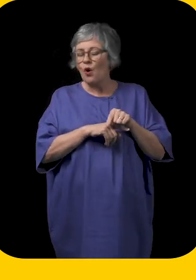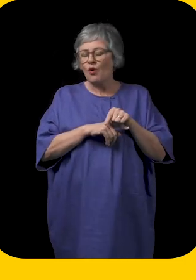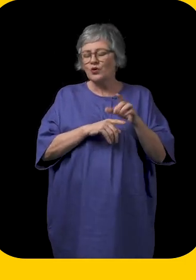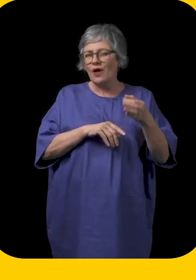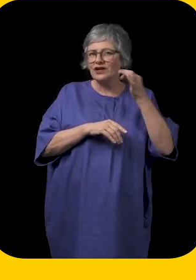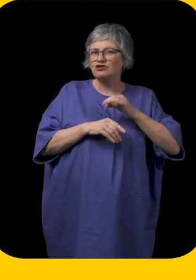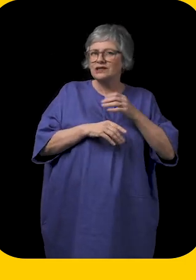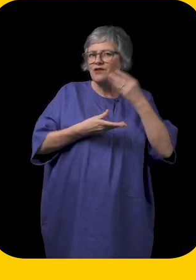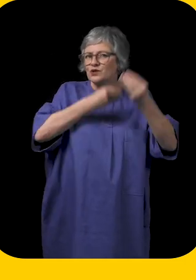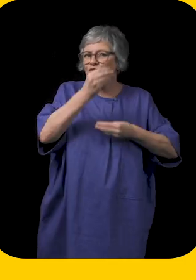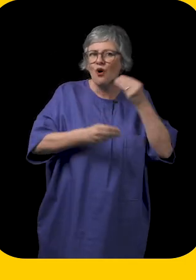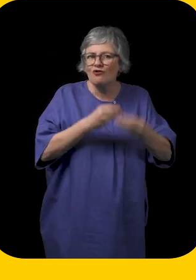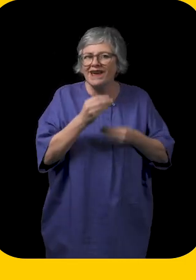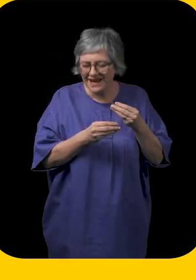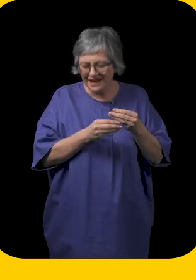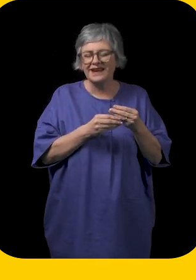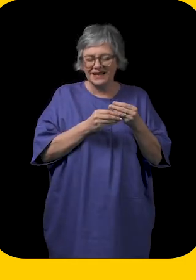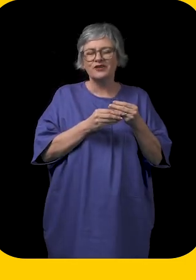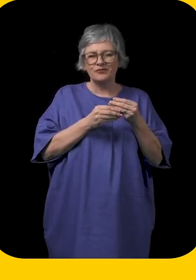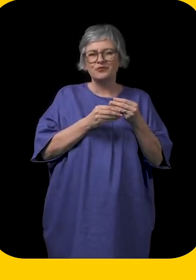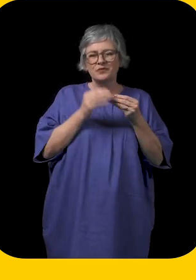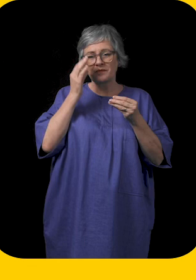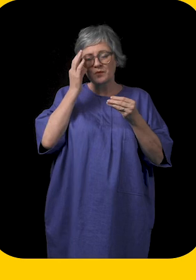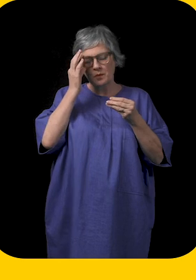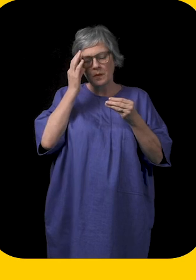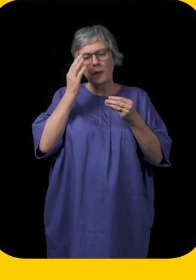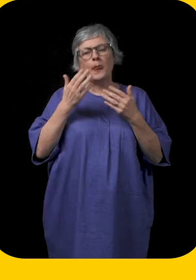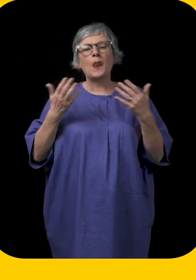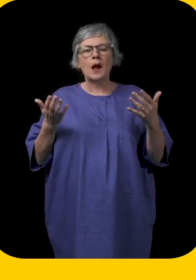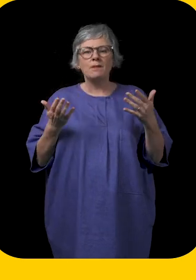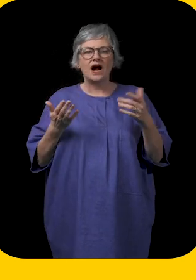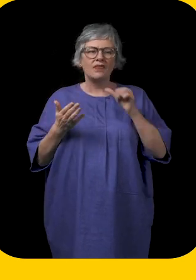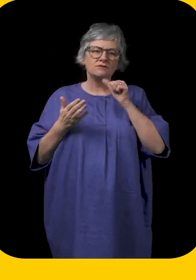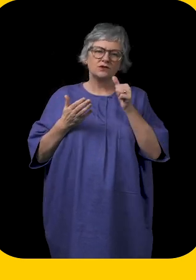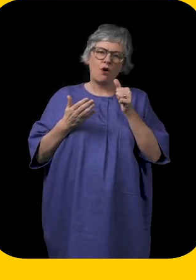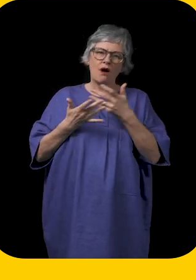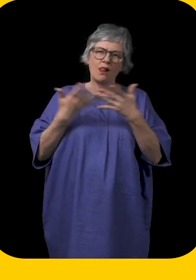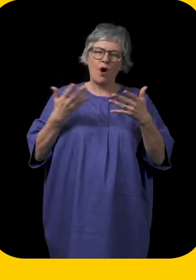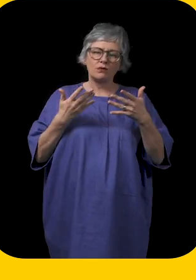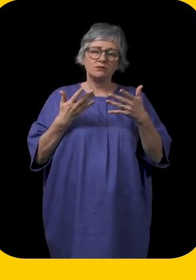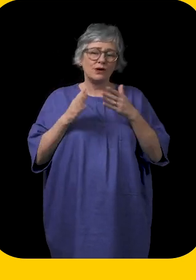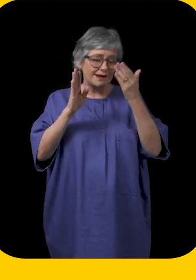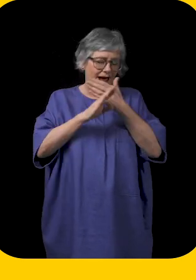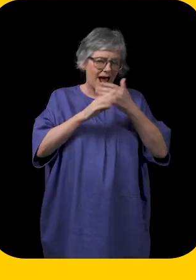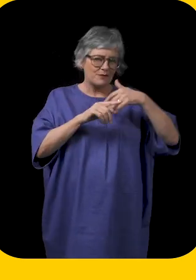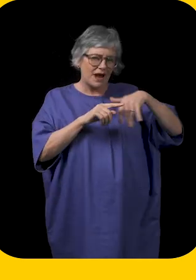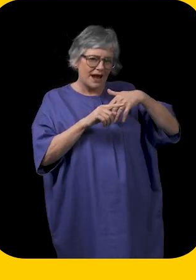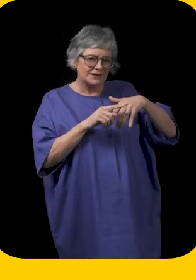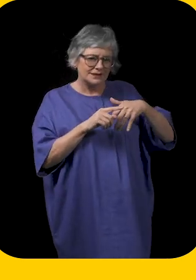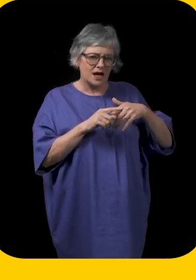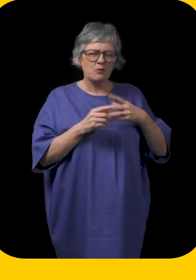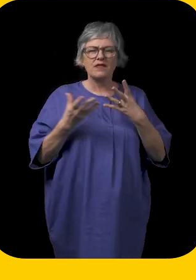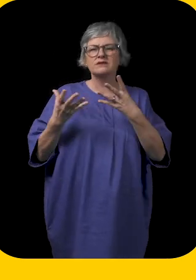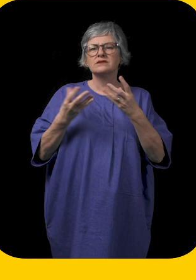happened to you, I could be like, oh, no, that's just the story. You know, whereas there's not much to